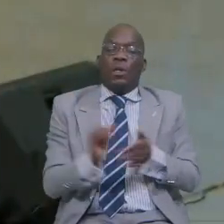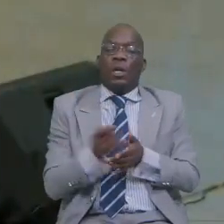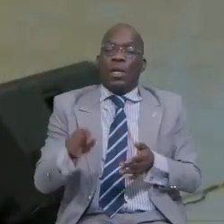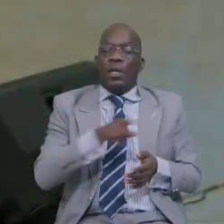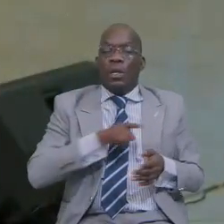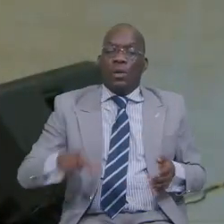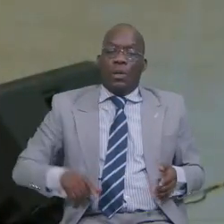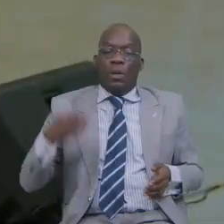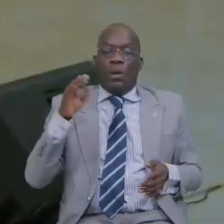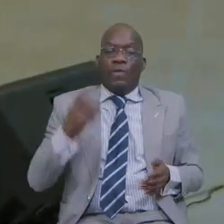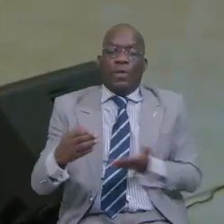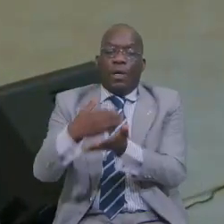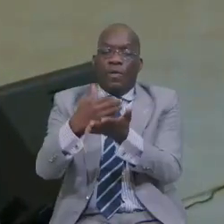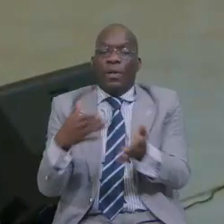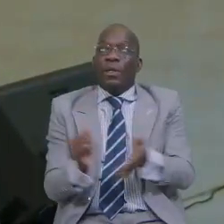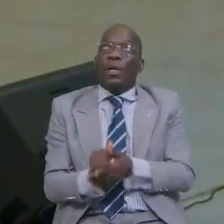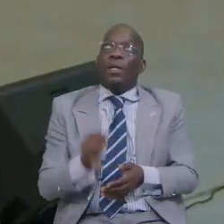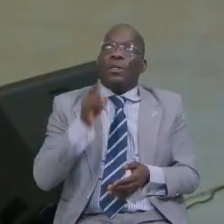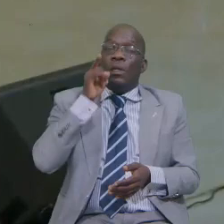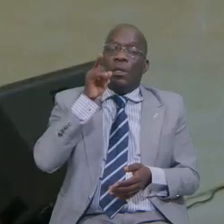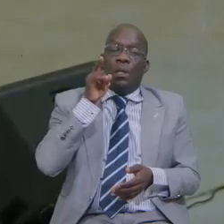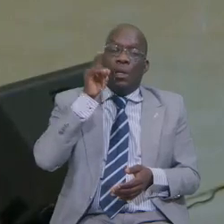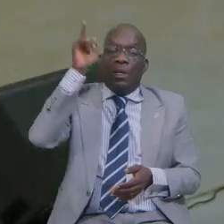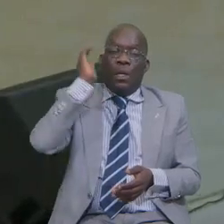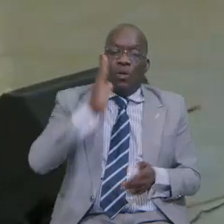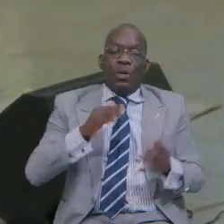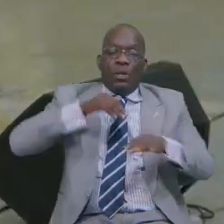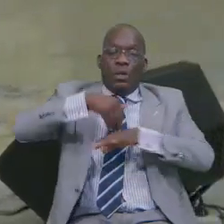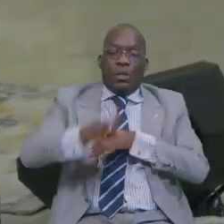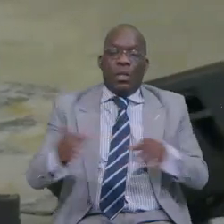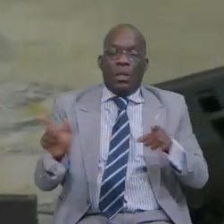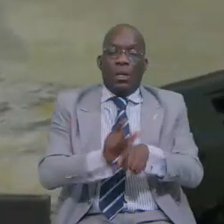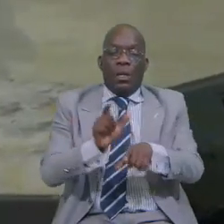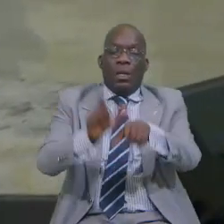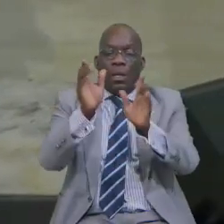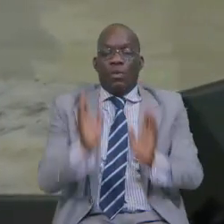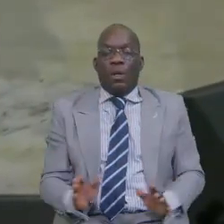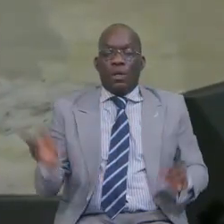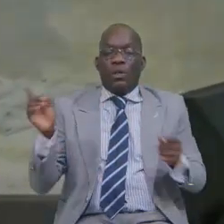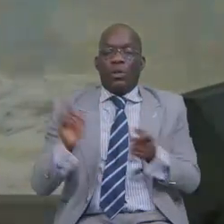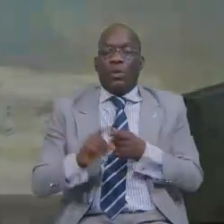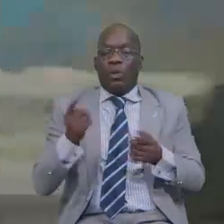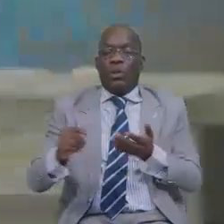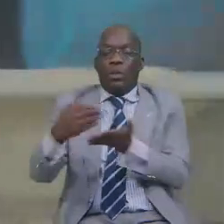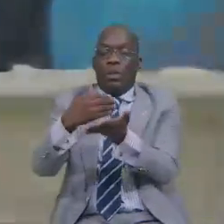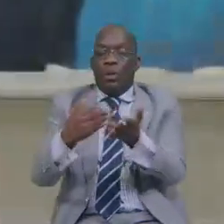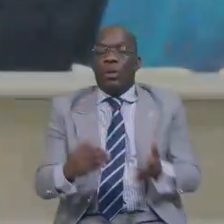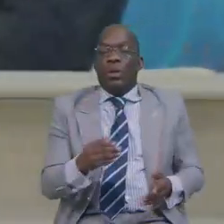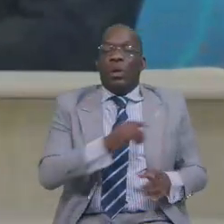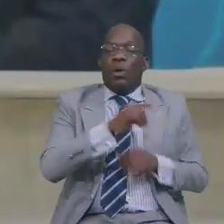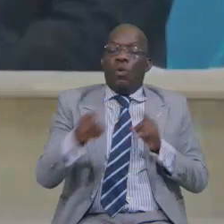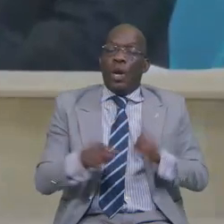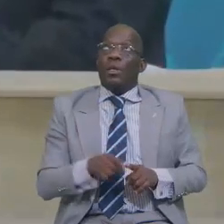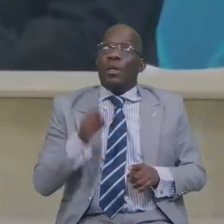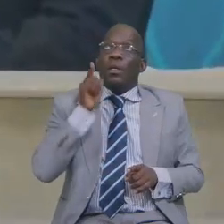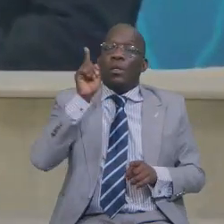he will send forth laborers into the harvest. And when he sends forth laborers